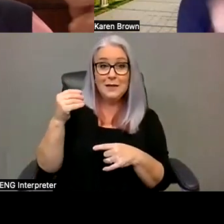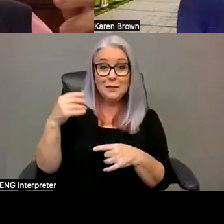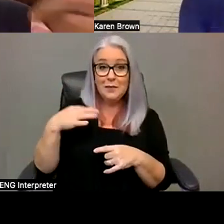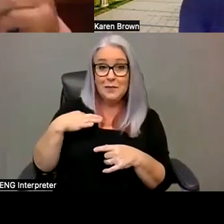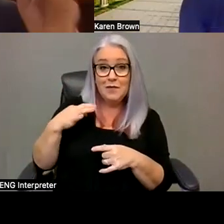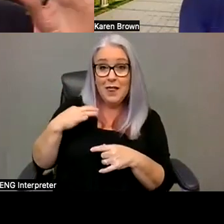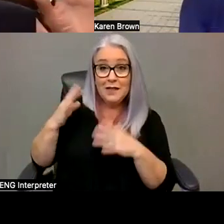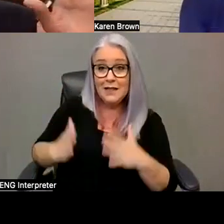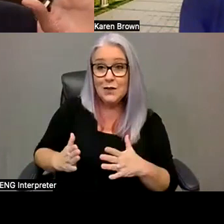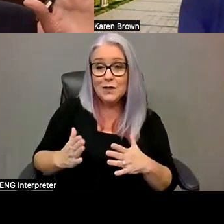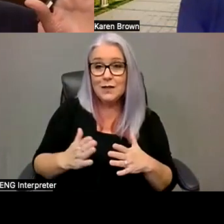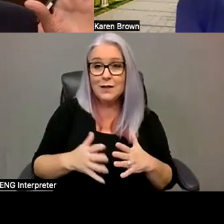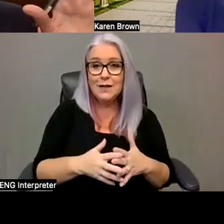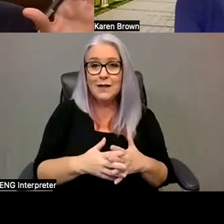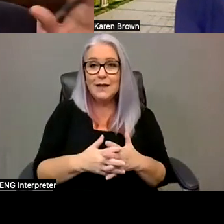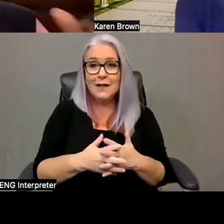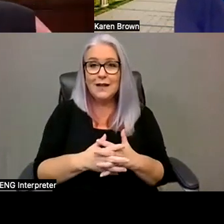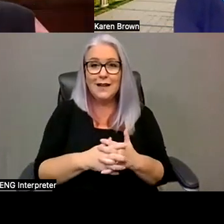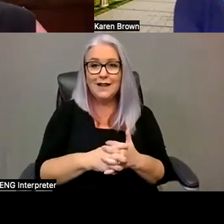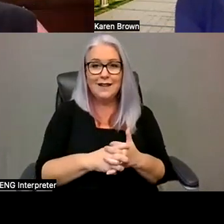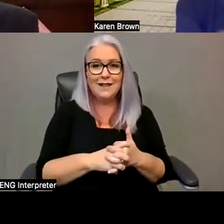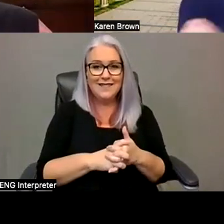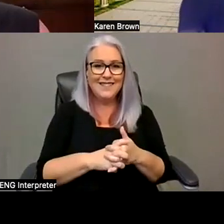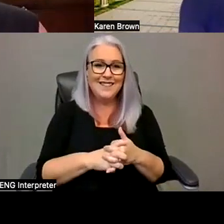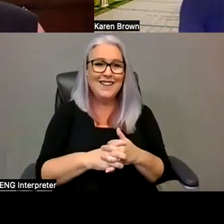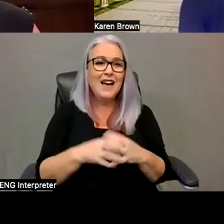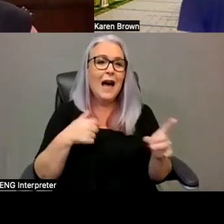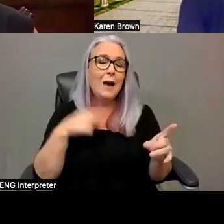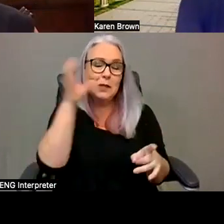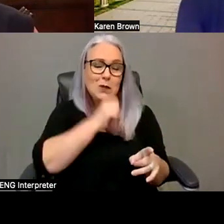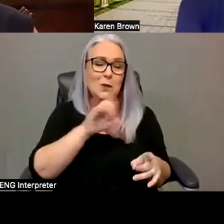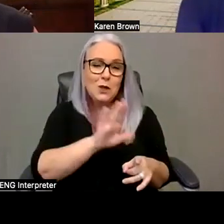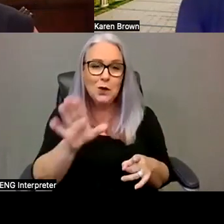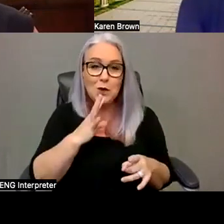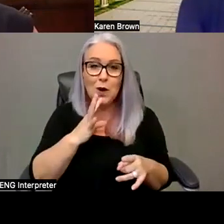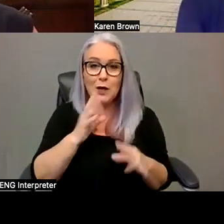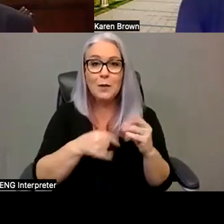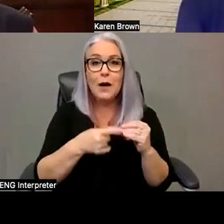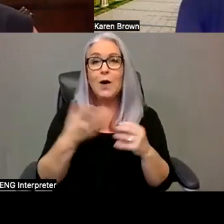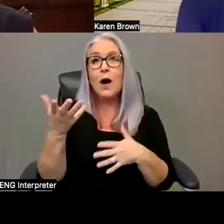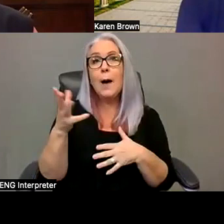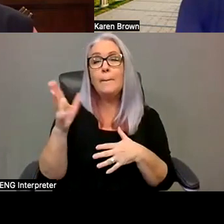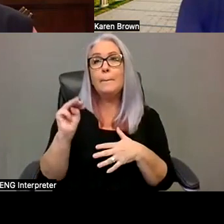Well, Yeah, I a have couple no of things. Okay, so Sure. I'm assuming you're talking about the